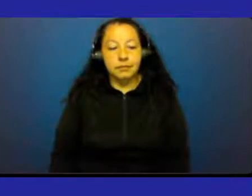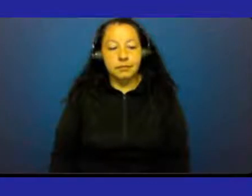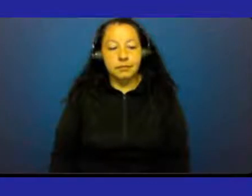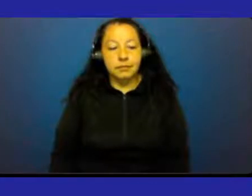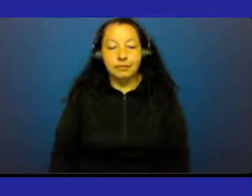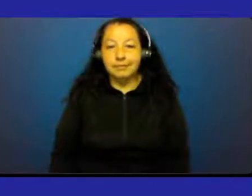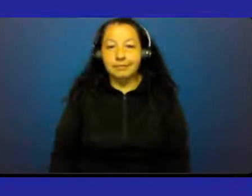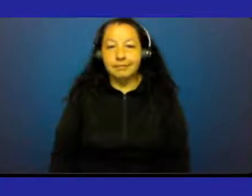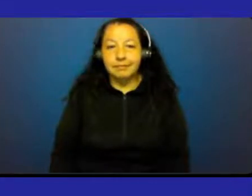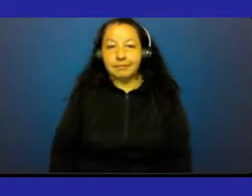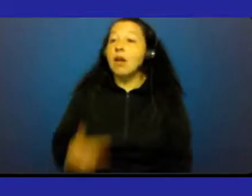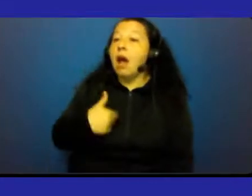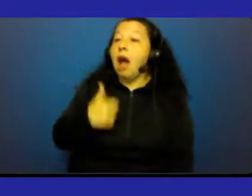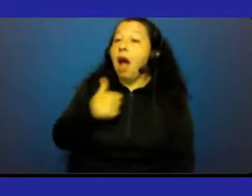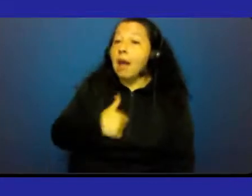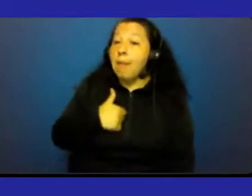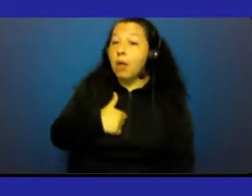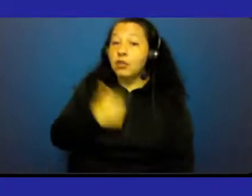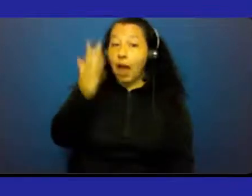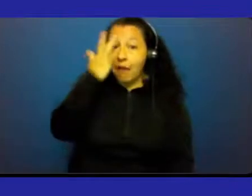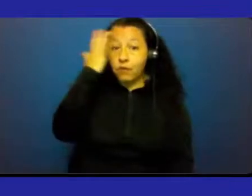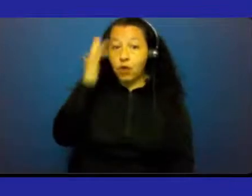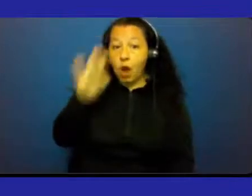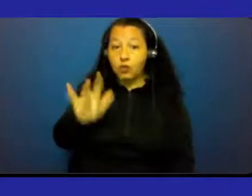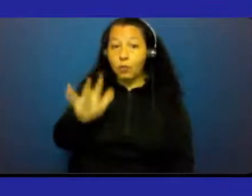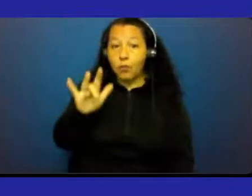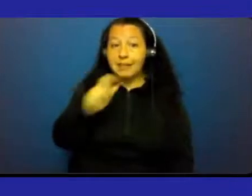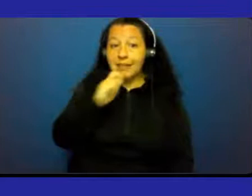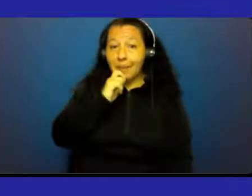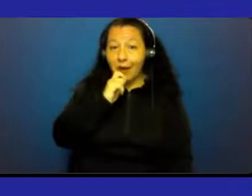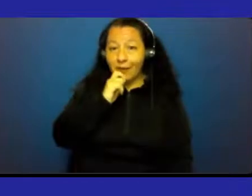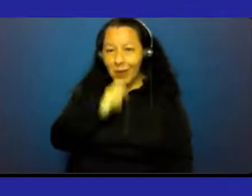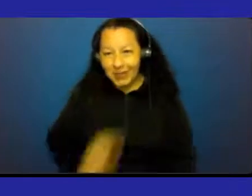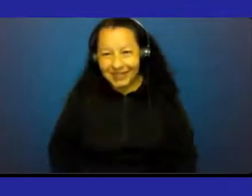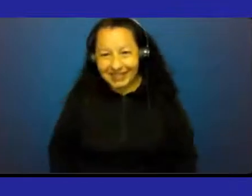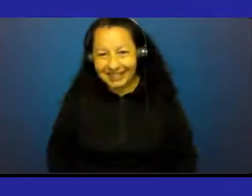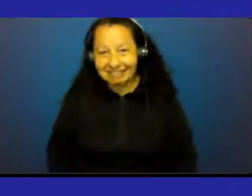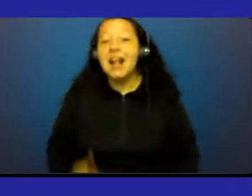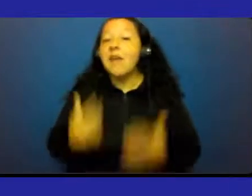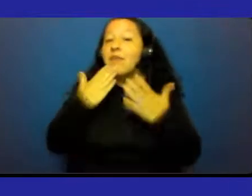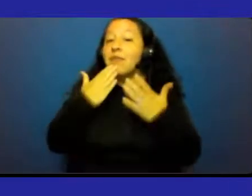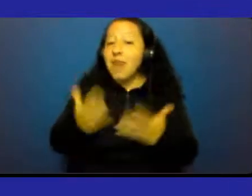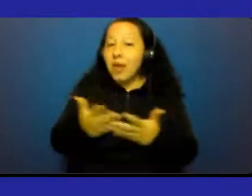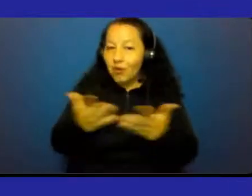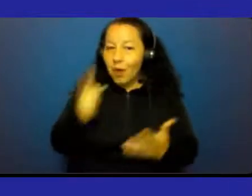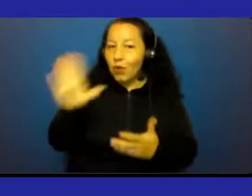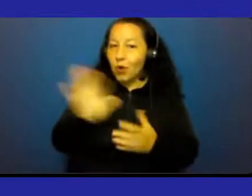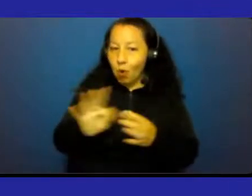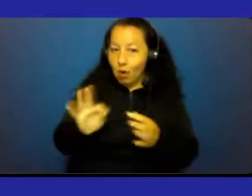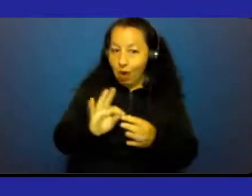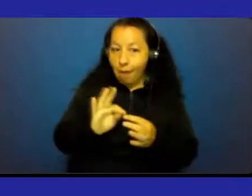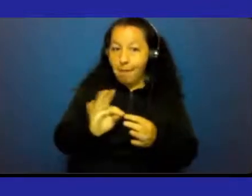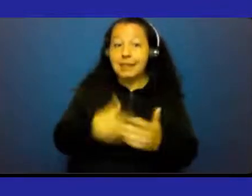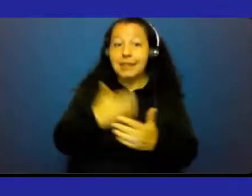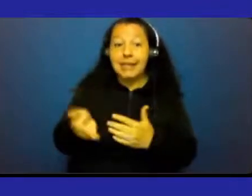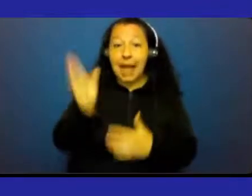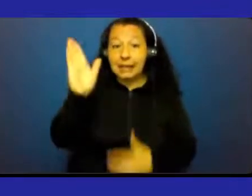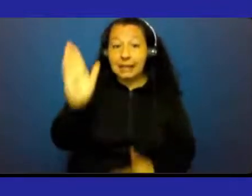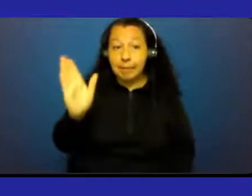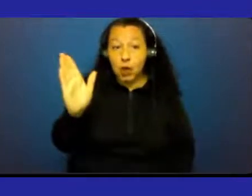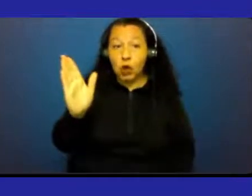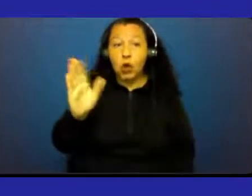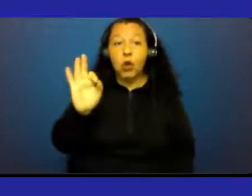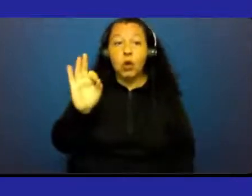I apologize, I forgot to press the mic. So I wanted to thank you very much for your comments, and our next speaker is